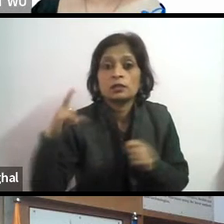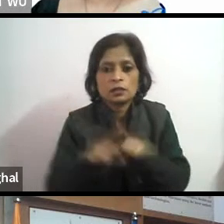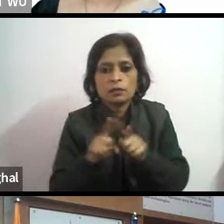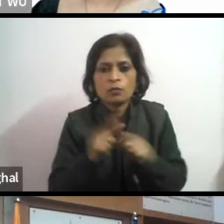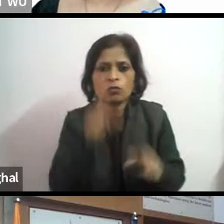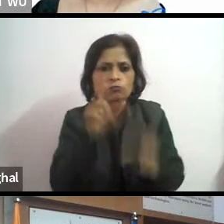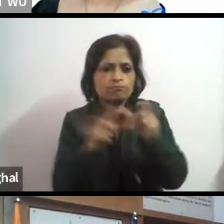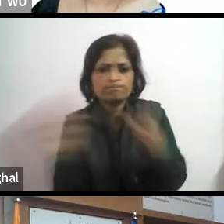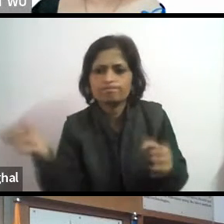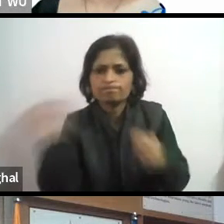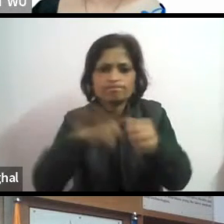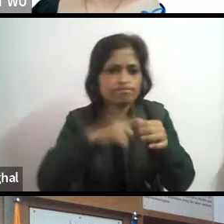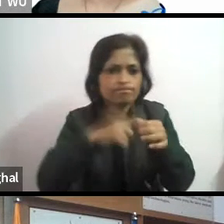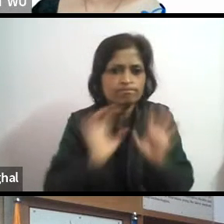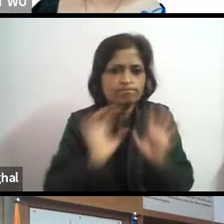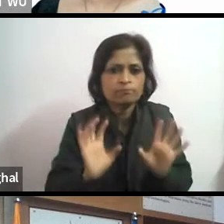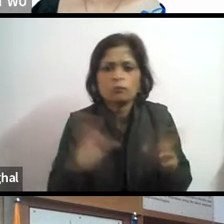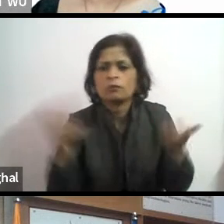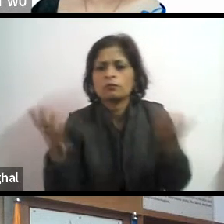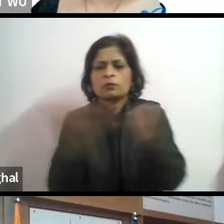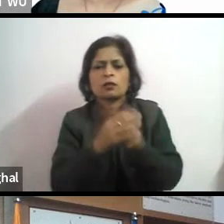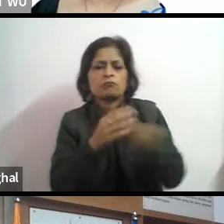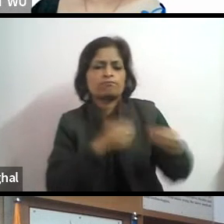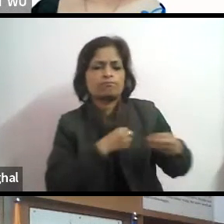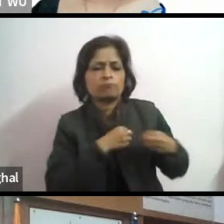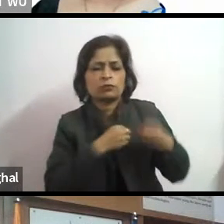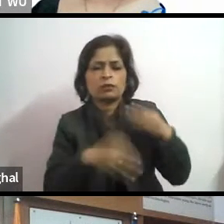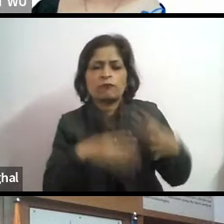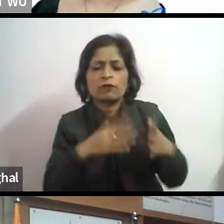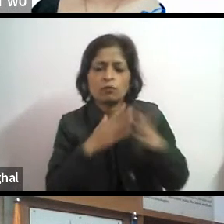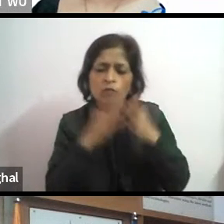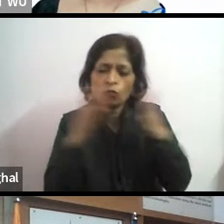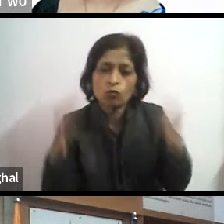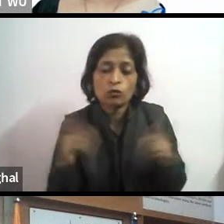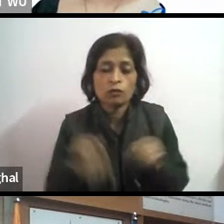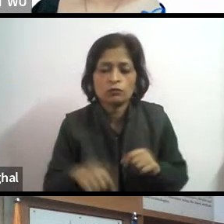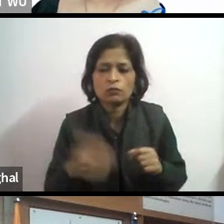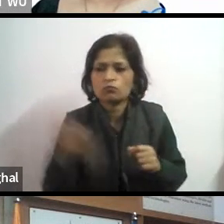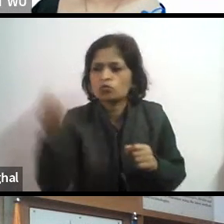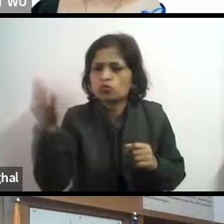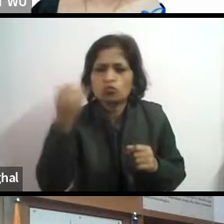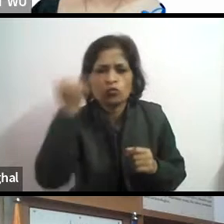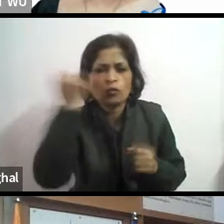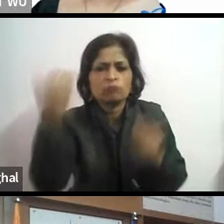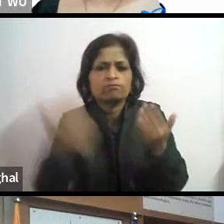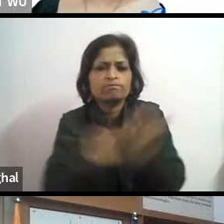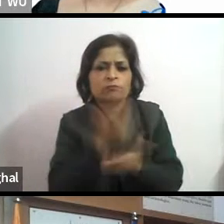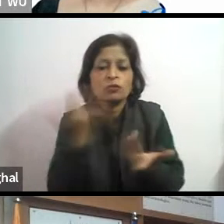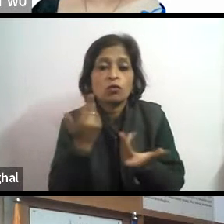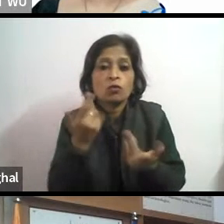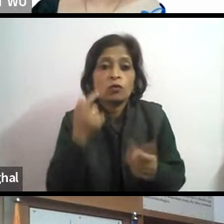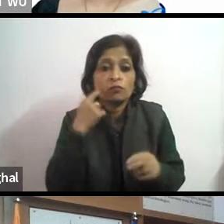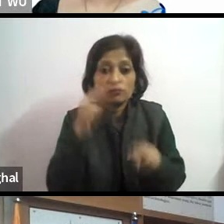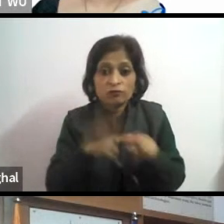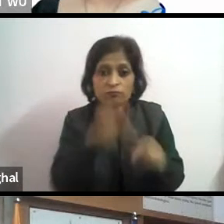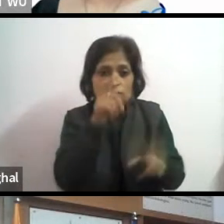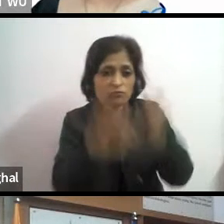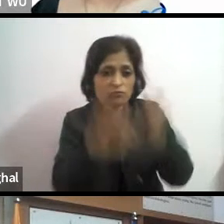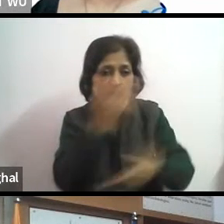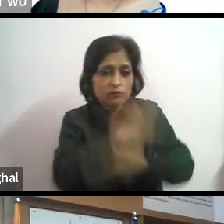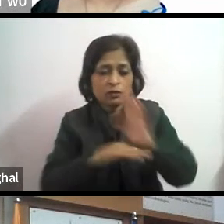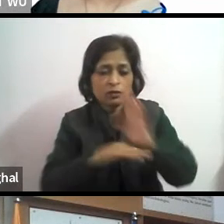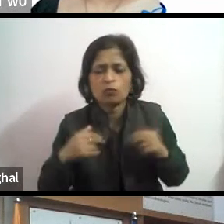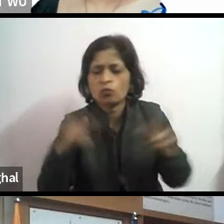issue that we are suffering from if we have to reinvent. For that, for persons with disabilities, we wish all